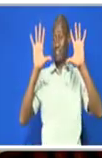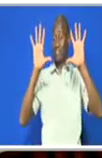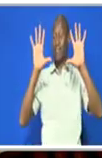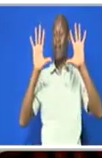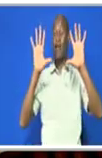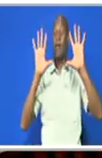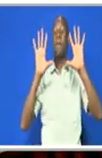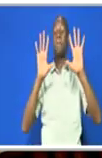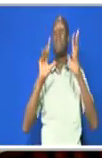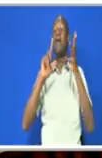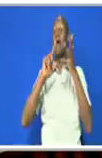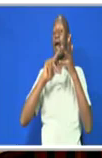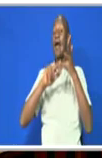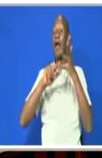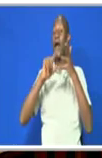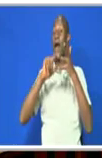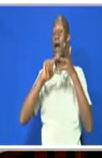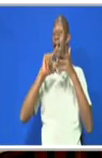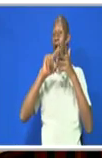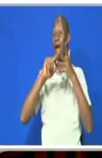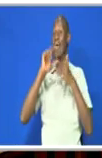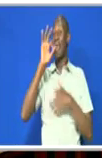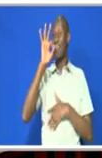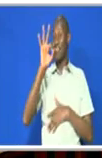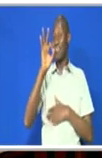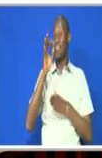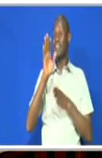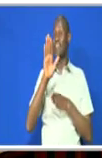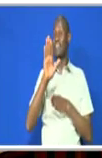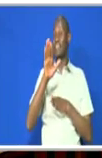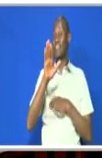I am going to count 3 steps